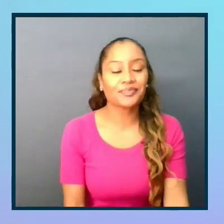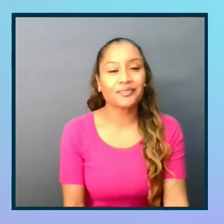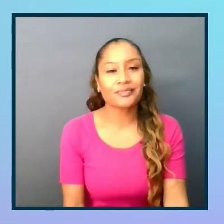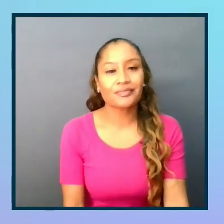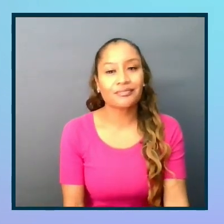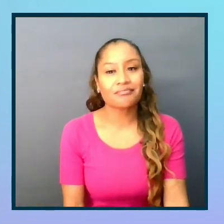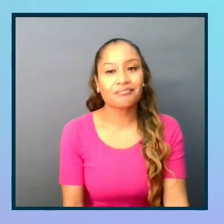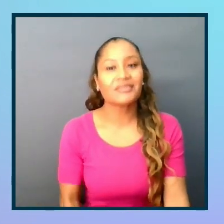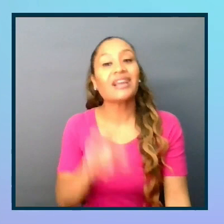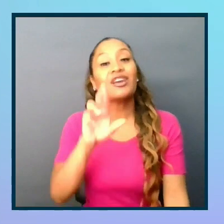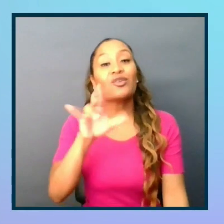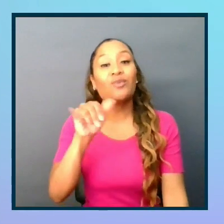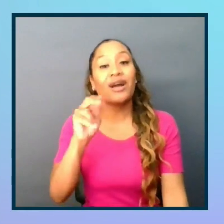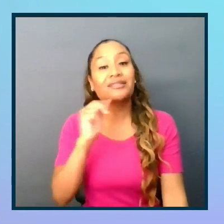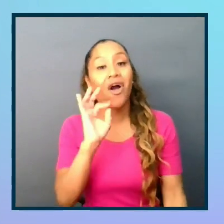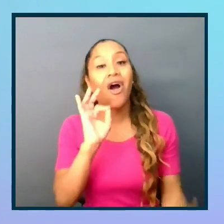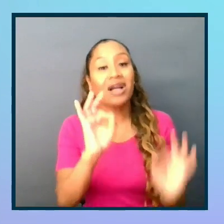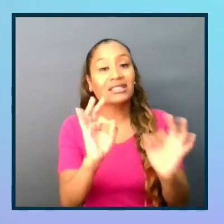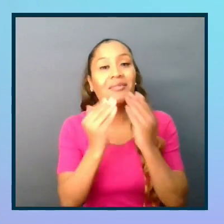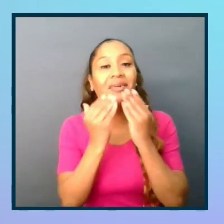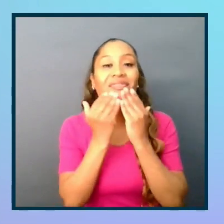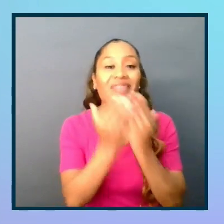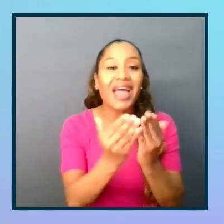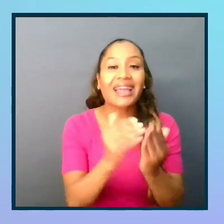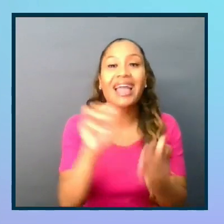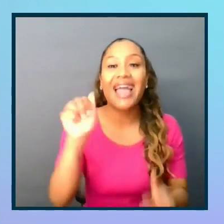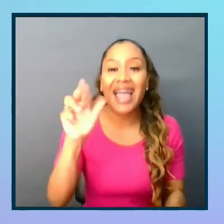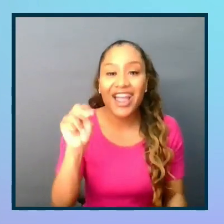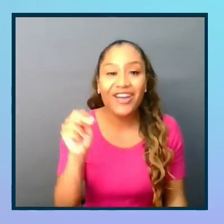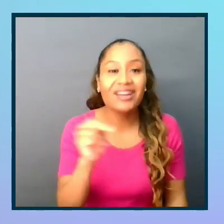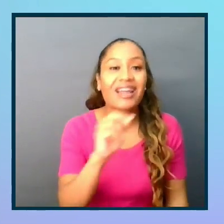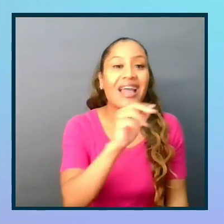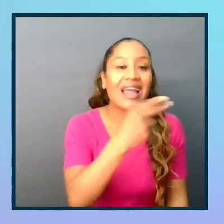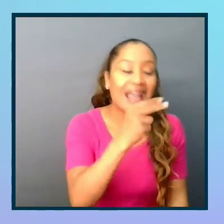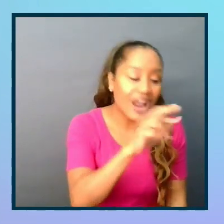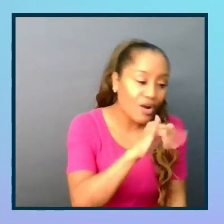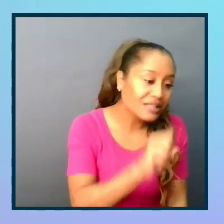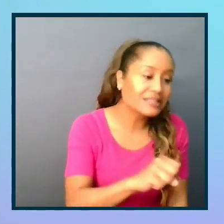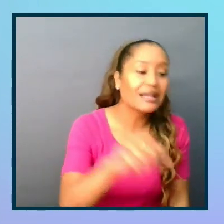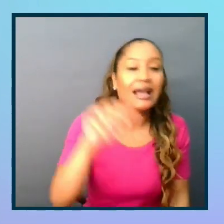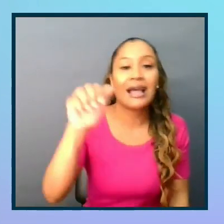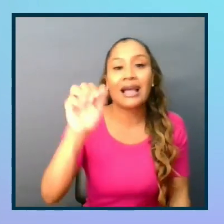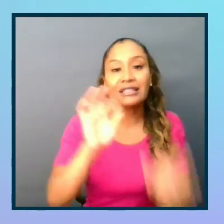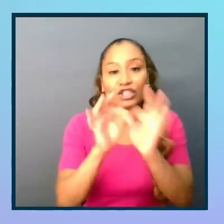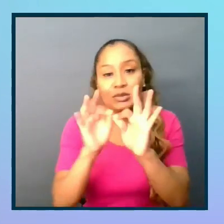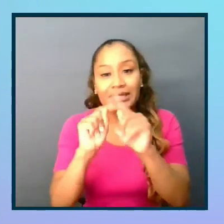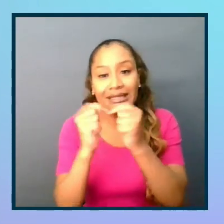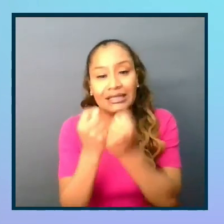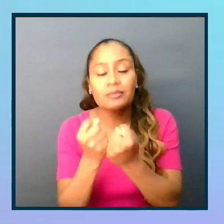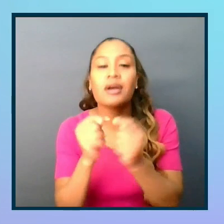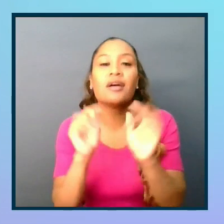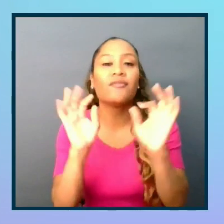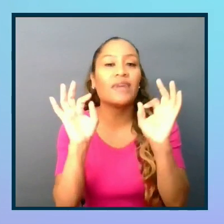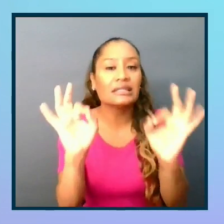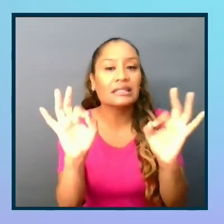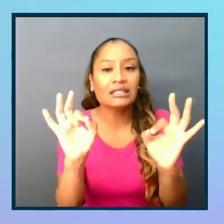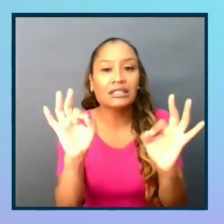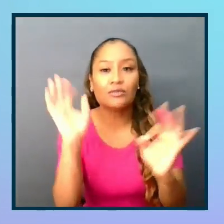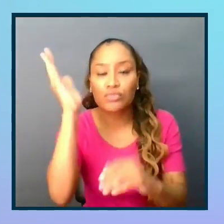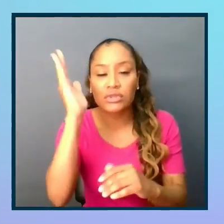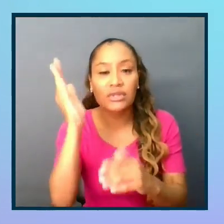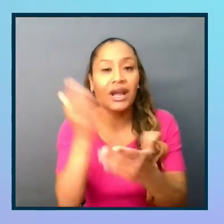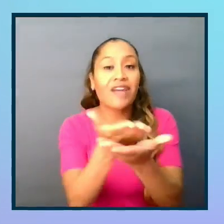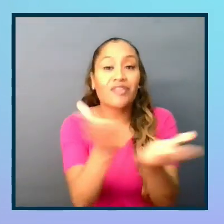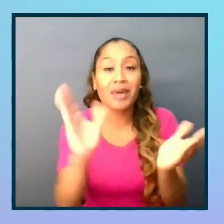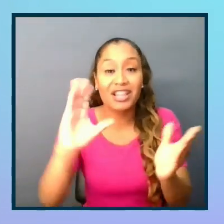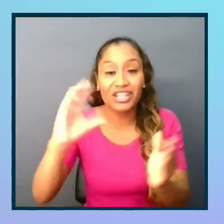Awesome. Thanks, Aaron, Harris, the ASL team. Fantastic presentation, everyone in chat, and